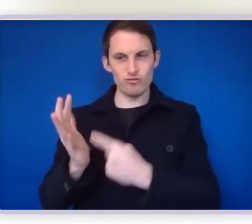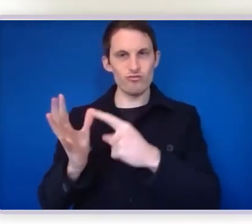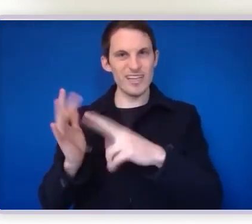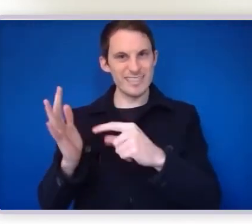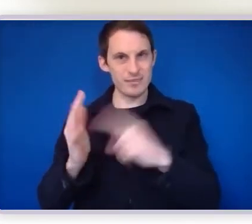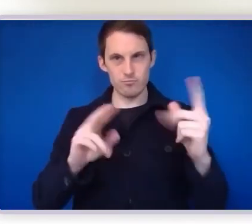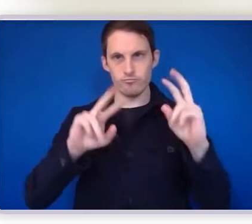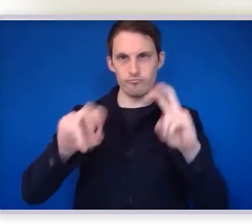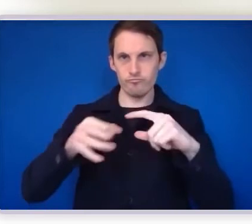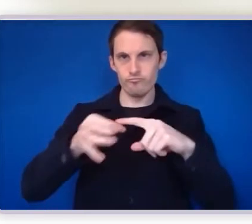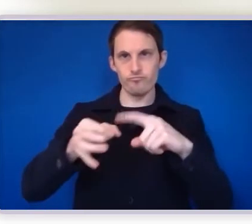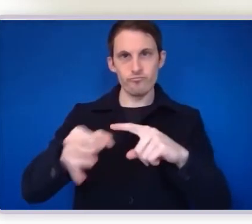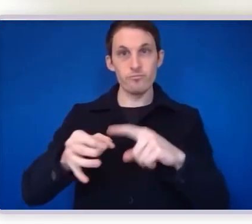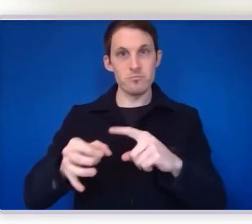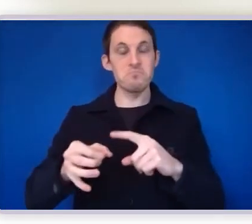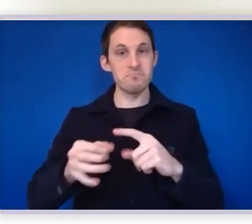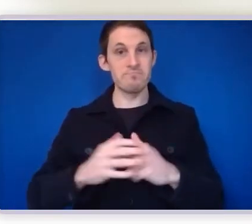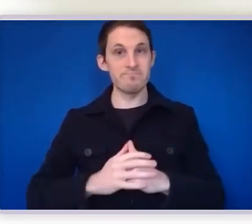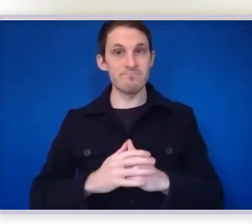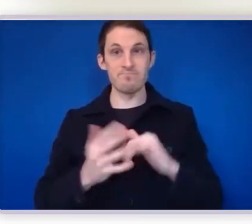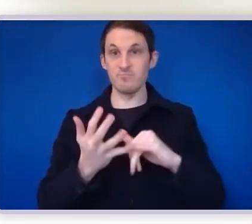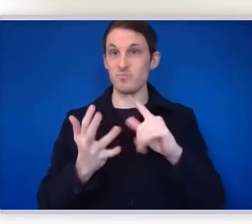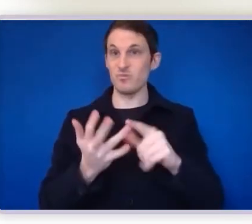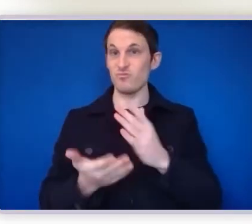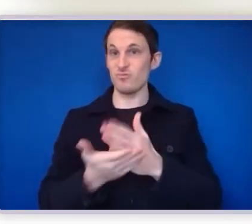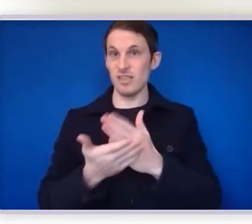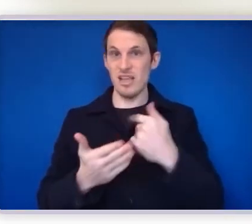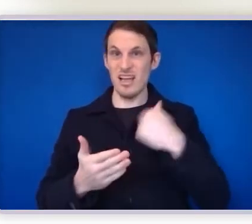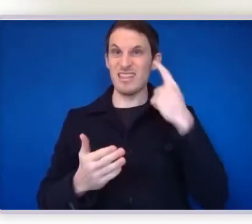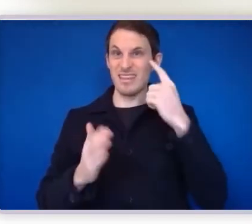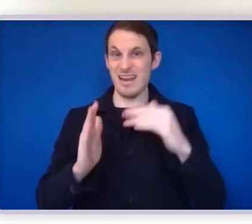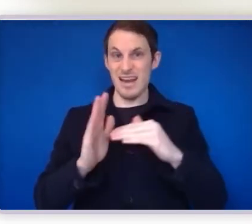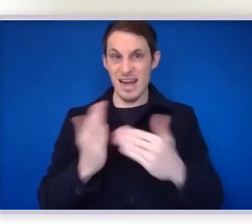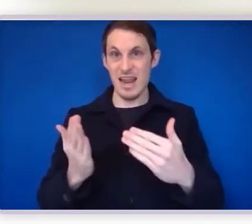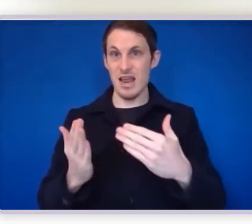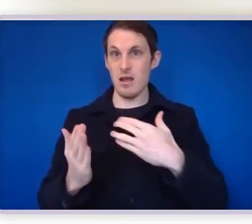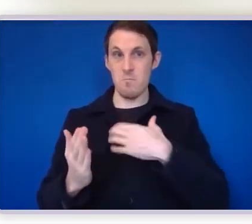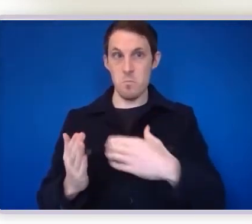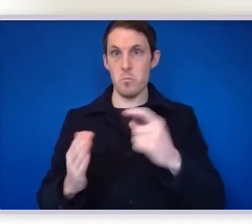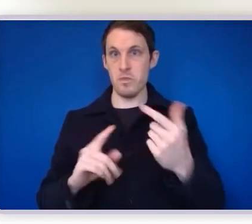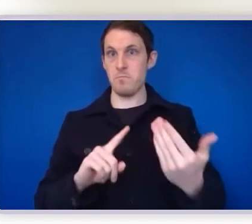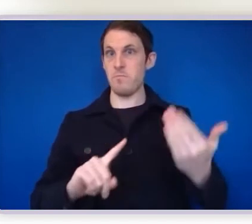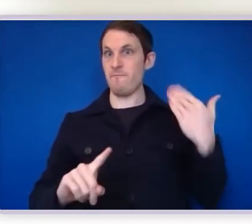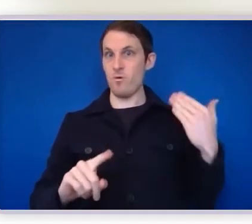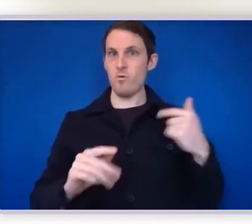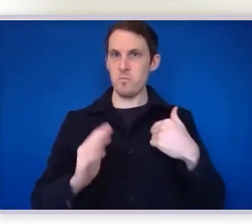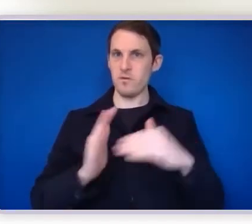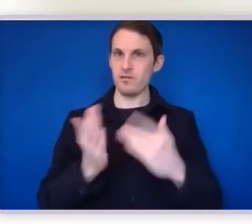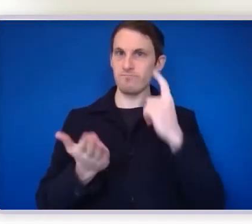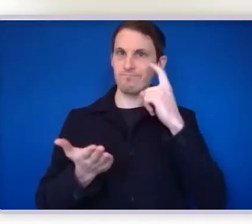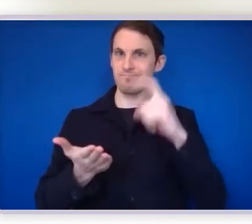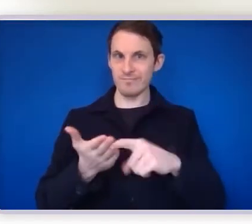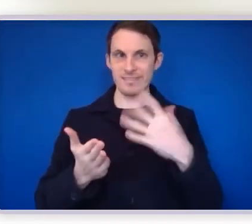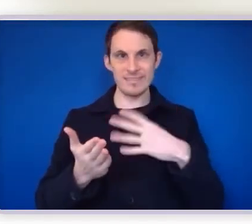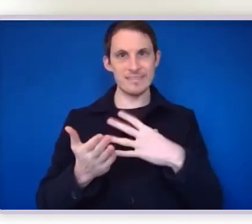So it's really, I think, now more than ever, we're recognising that greater safeguards is